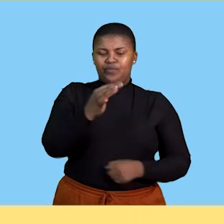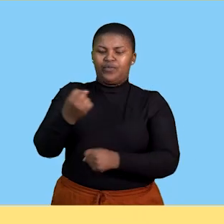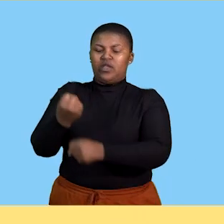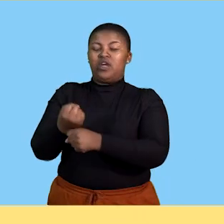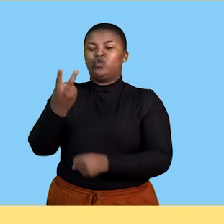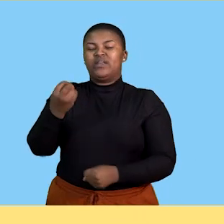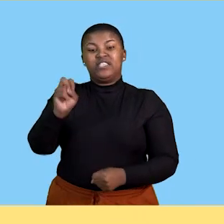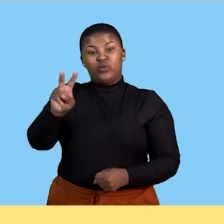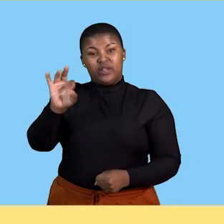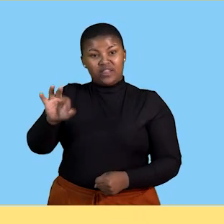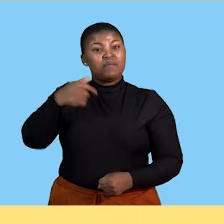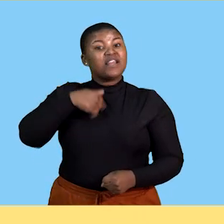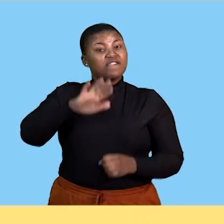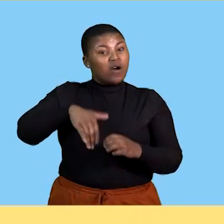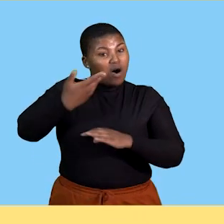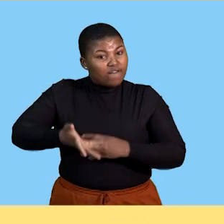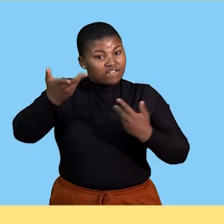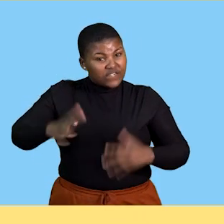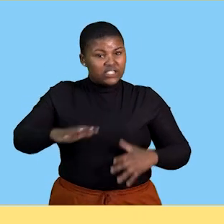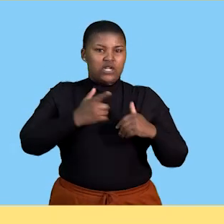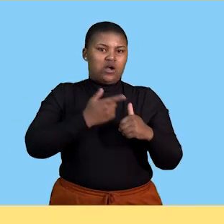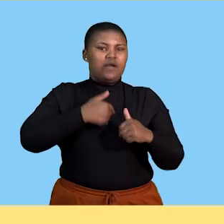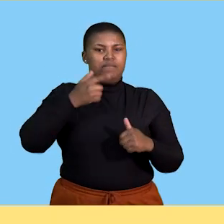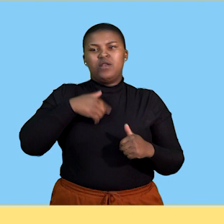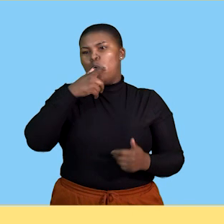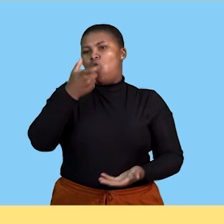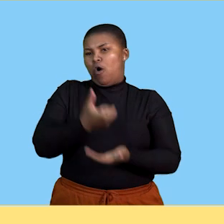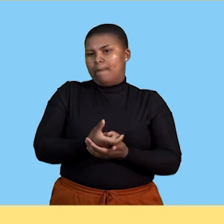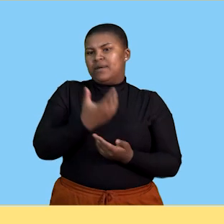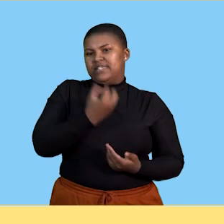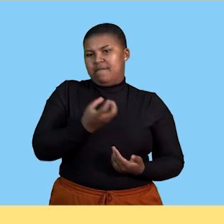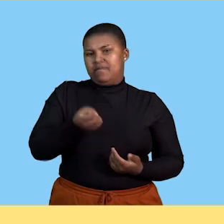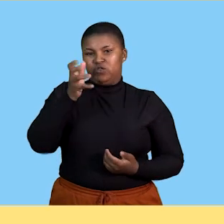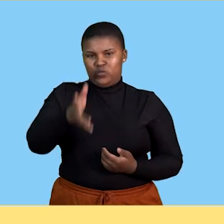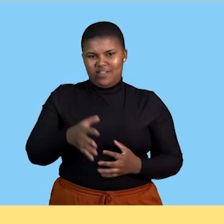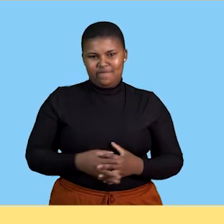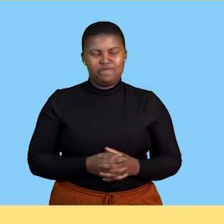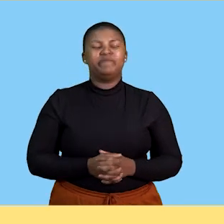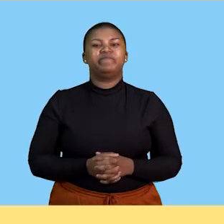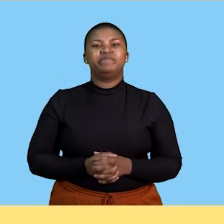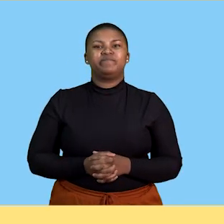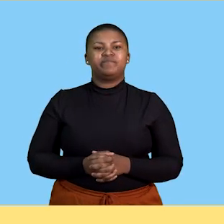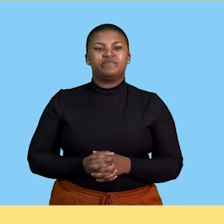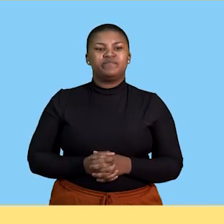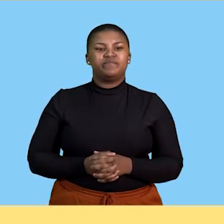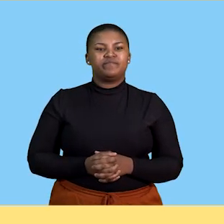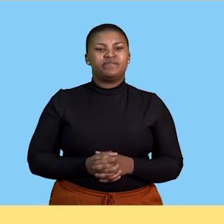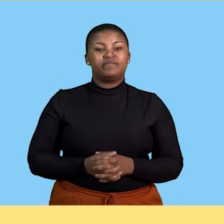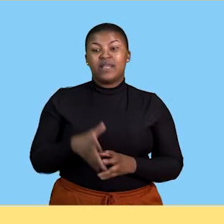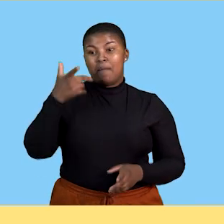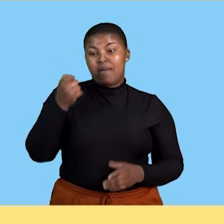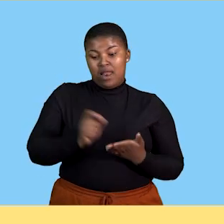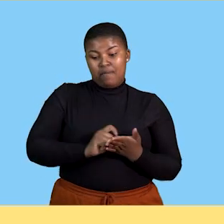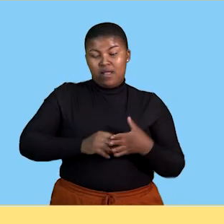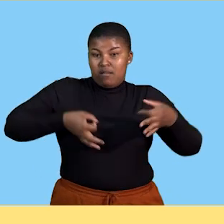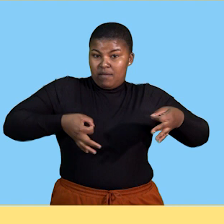2023. After I have calculated, I will then comment on the figures that I would have calculated. Make sure you have a